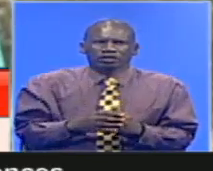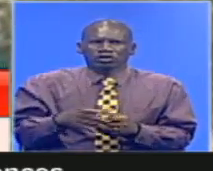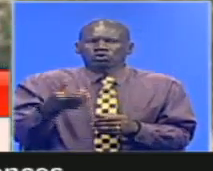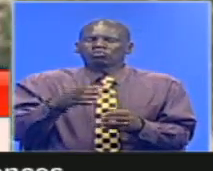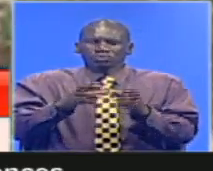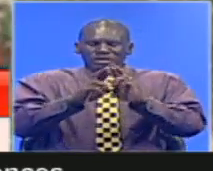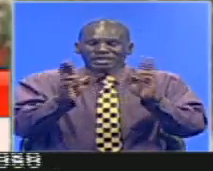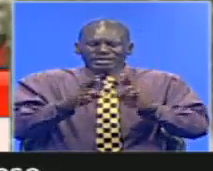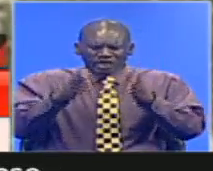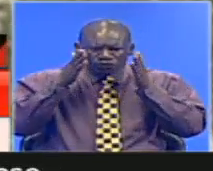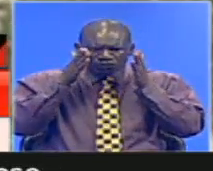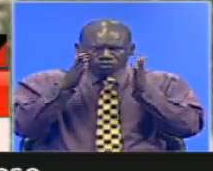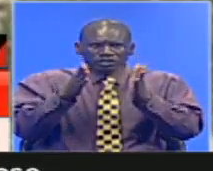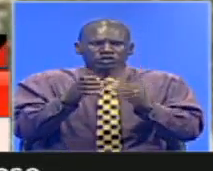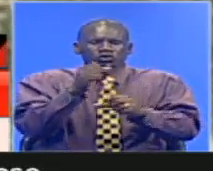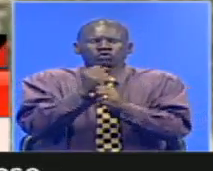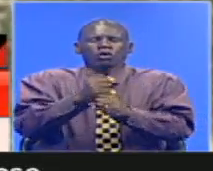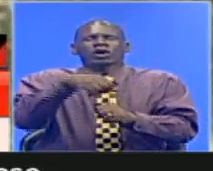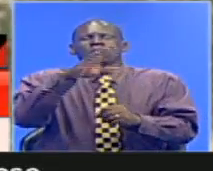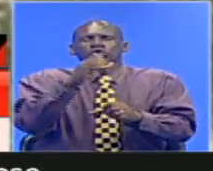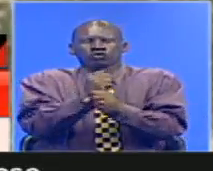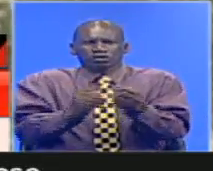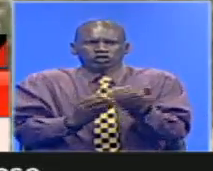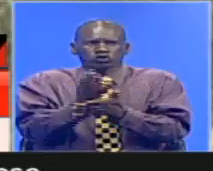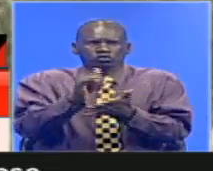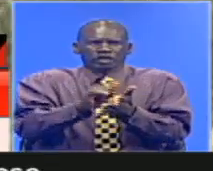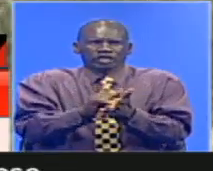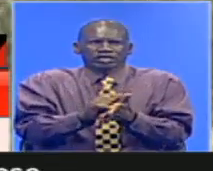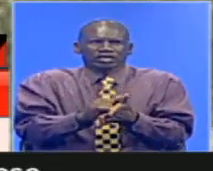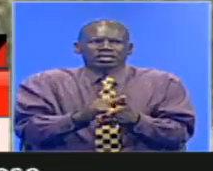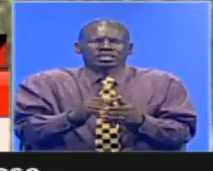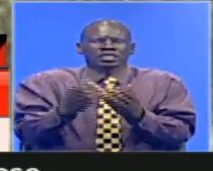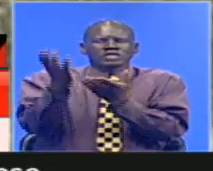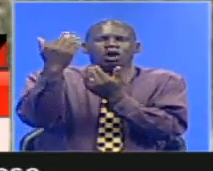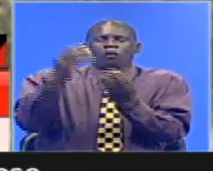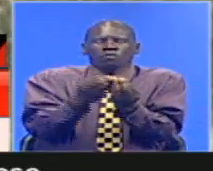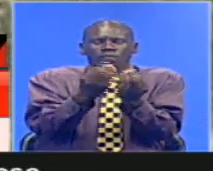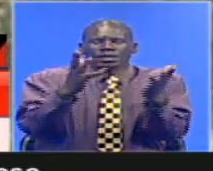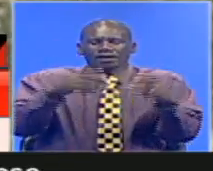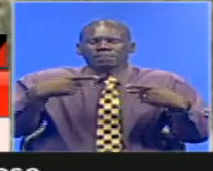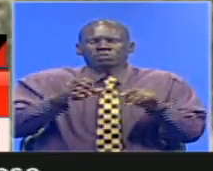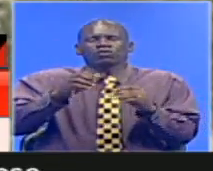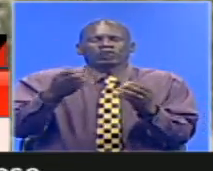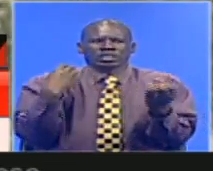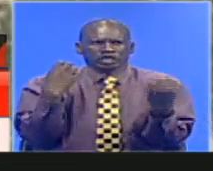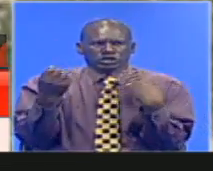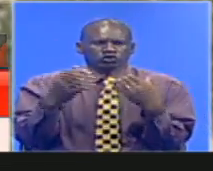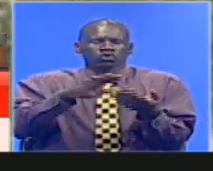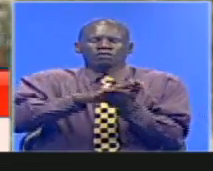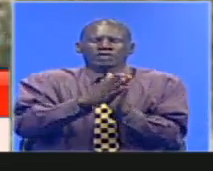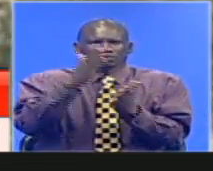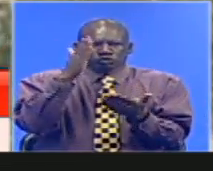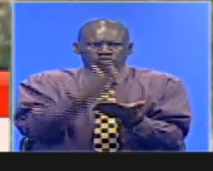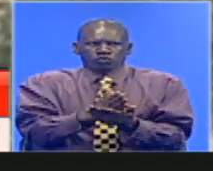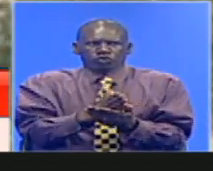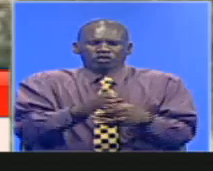determined to do even more to ensure that the aspirations of many people of Kericho become a reality